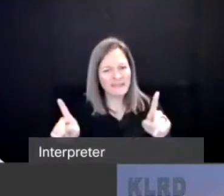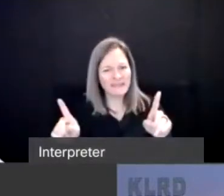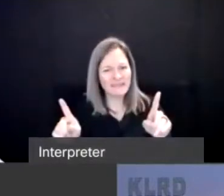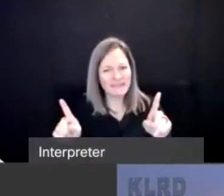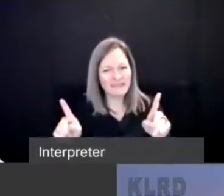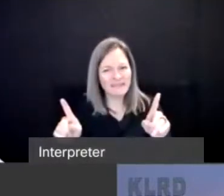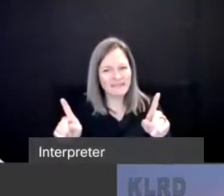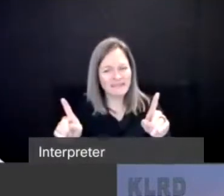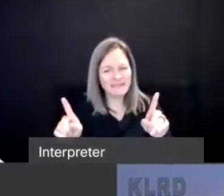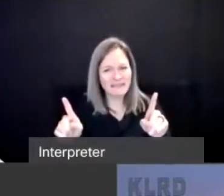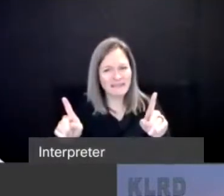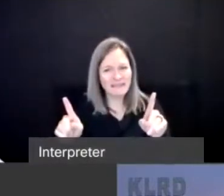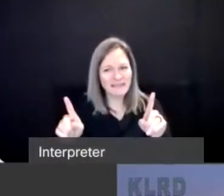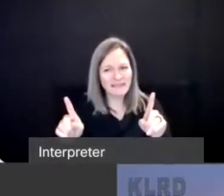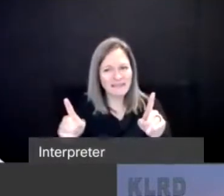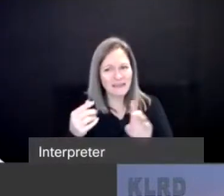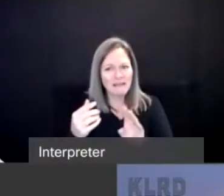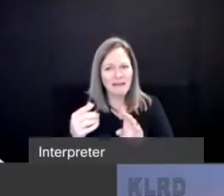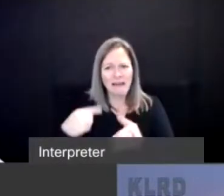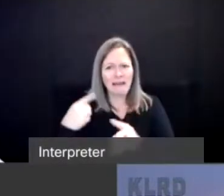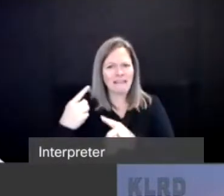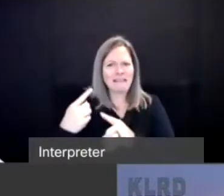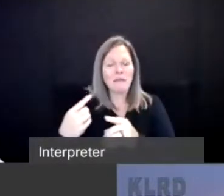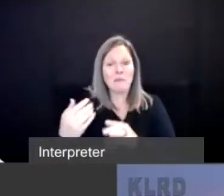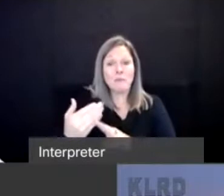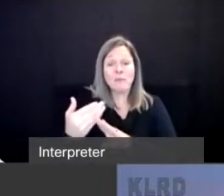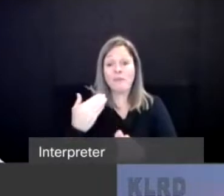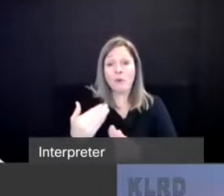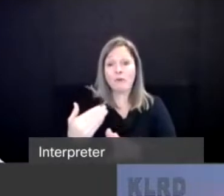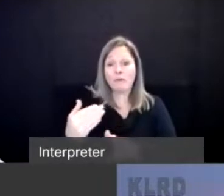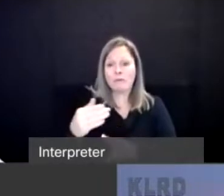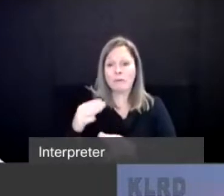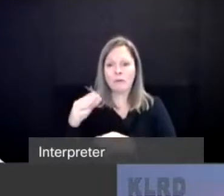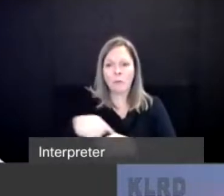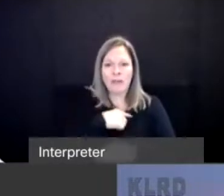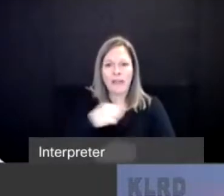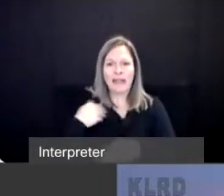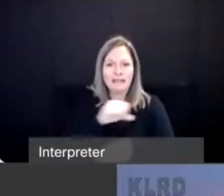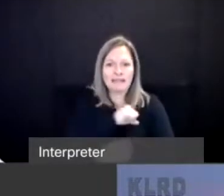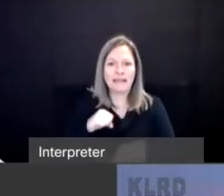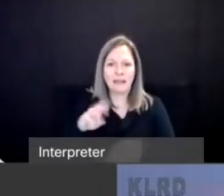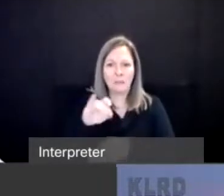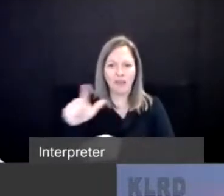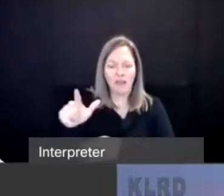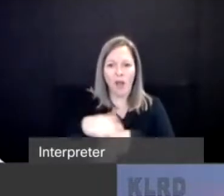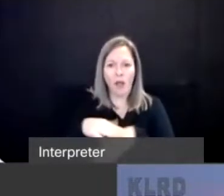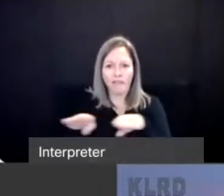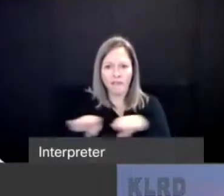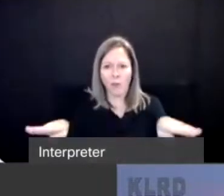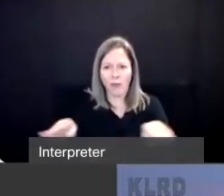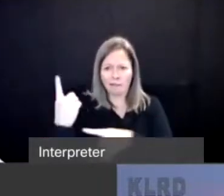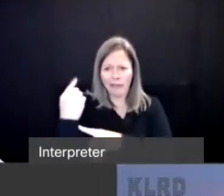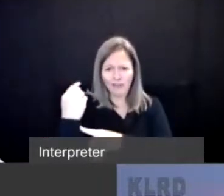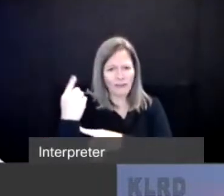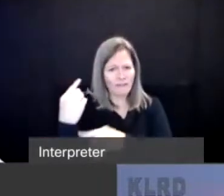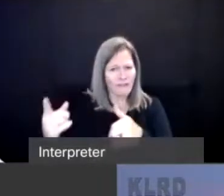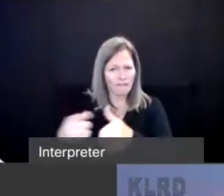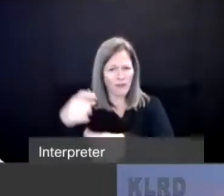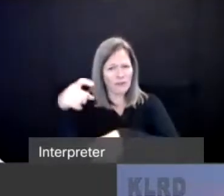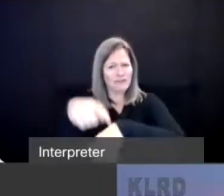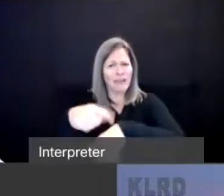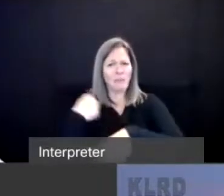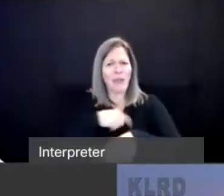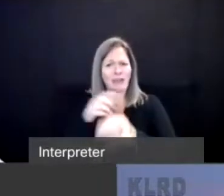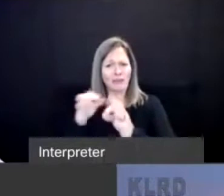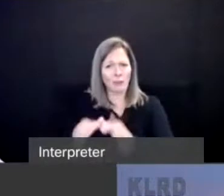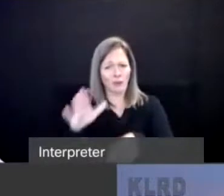on the Senate floor last year that for the first time we had an interpreter on the Senate floor, so that those that were deaf and